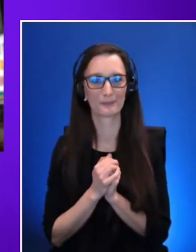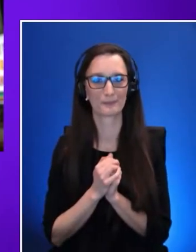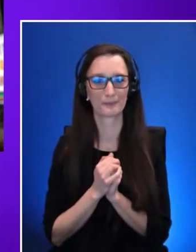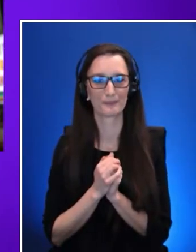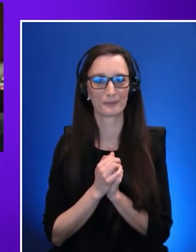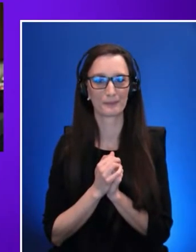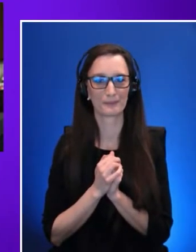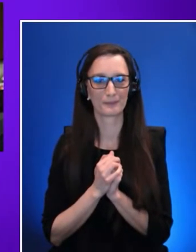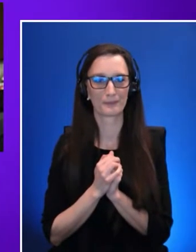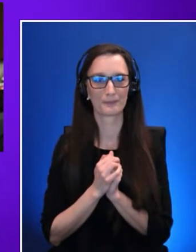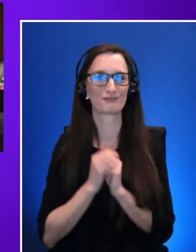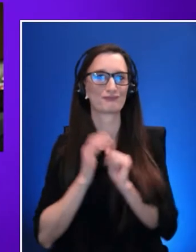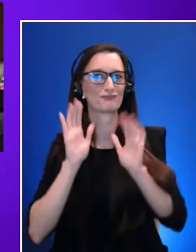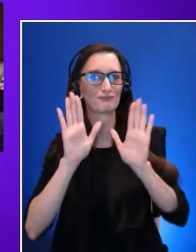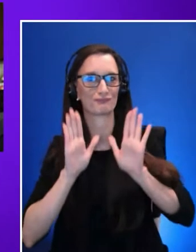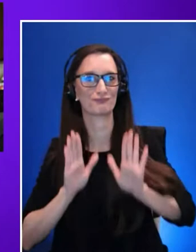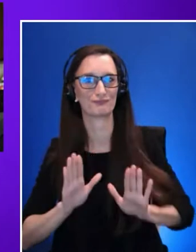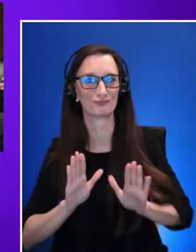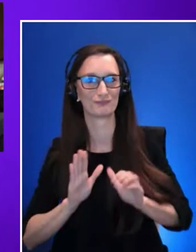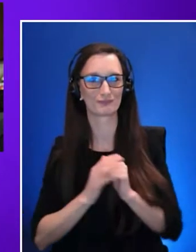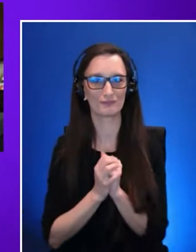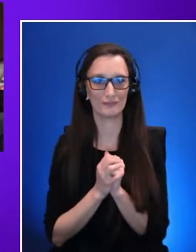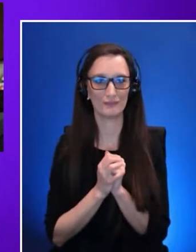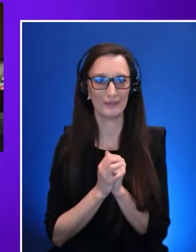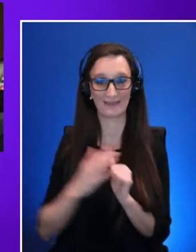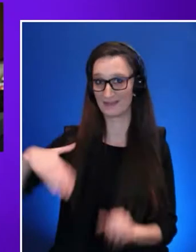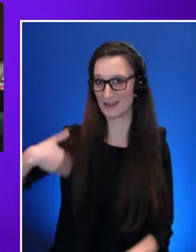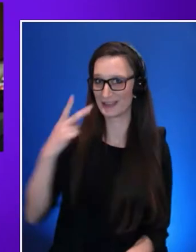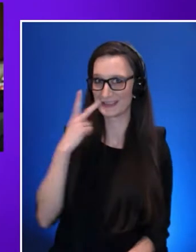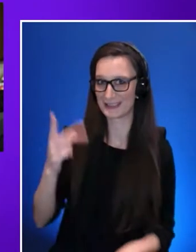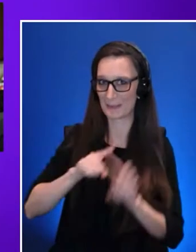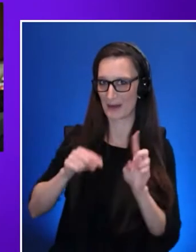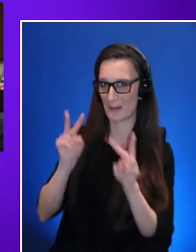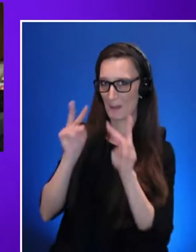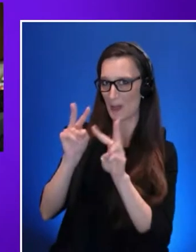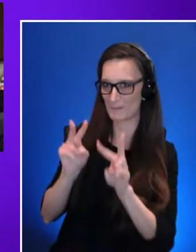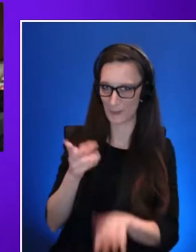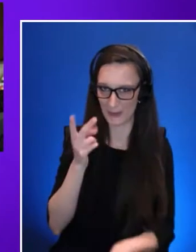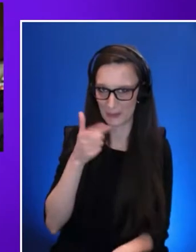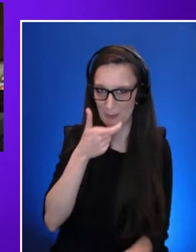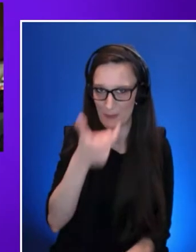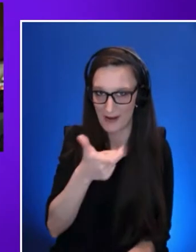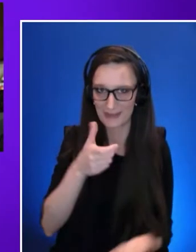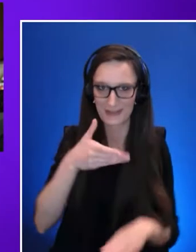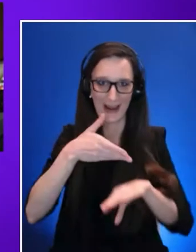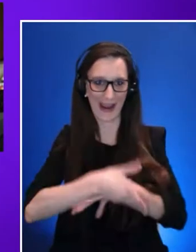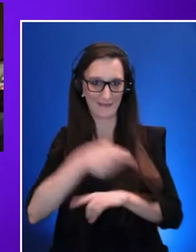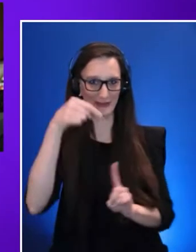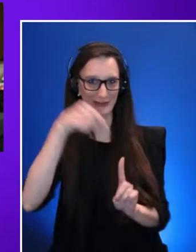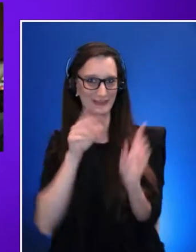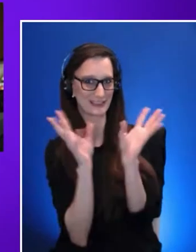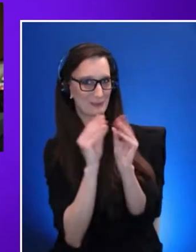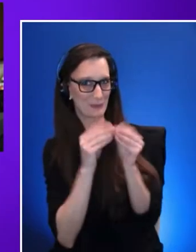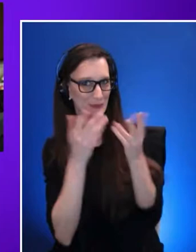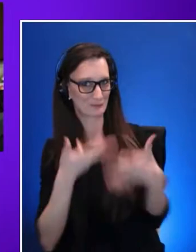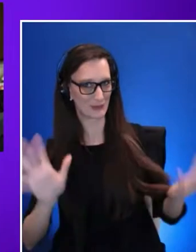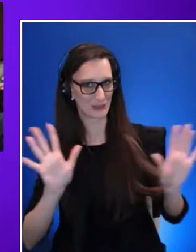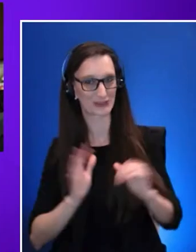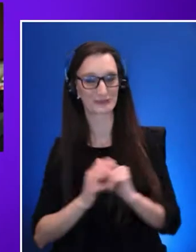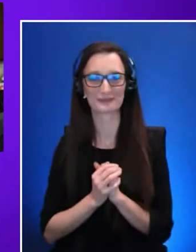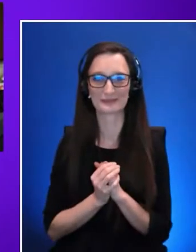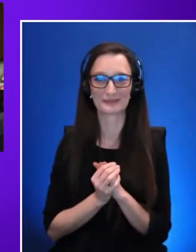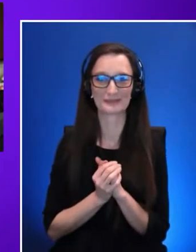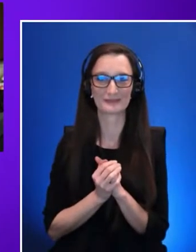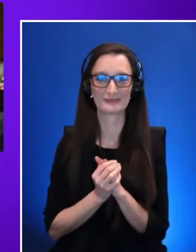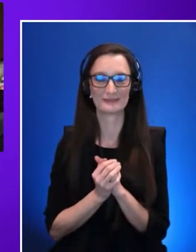That's fantastic. I haven't seen it yet, and I'm looking forward to checking it out after this symposium's over. So we've